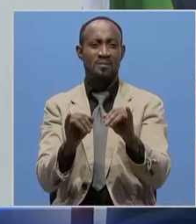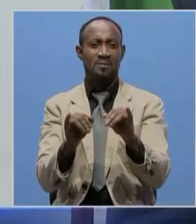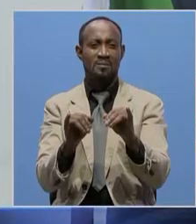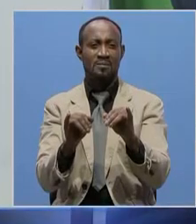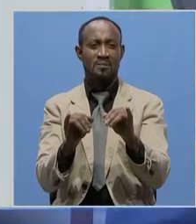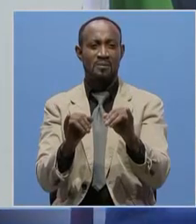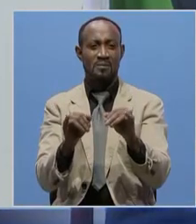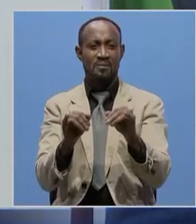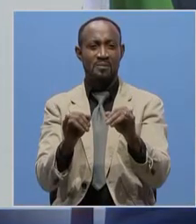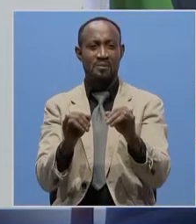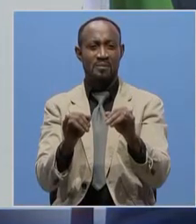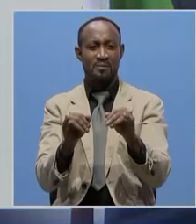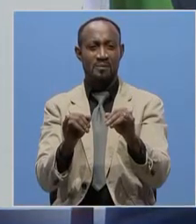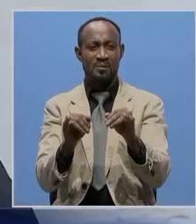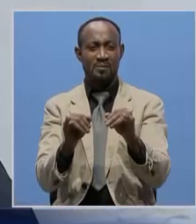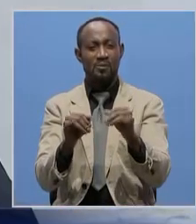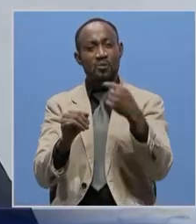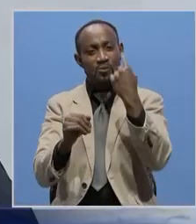and very high competencies. The good choice